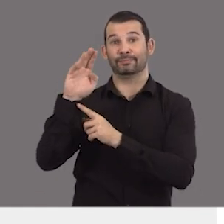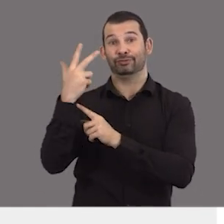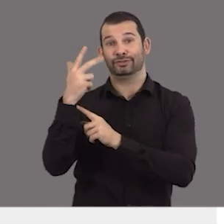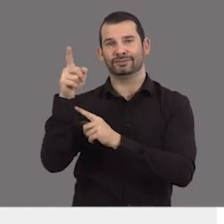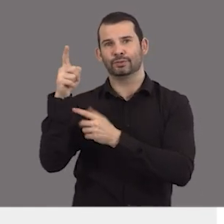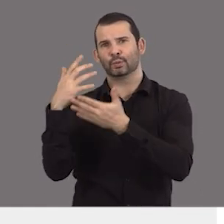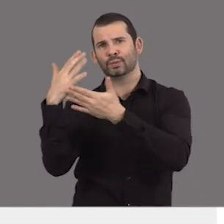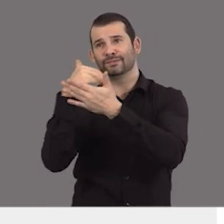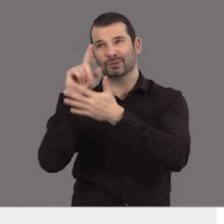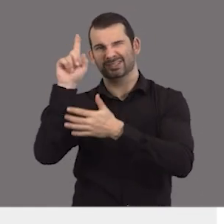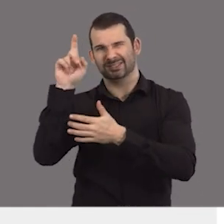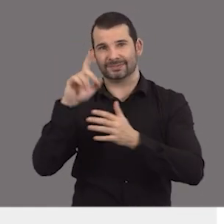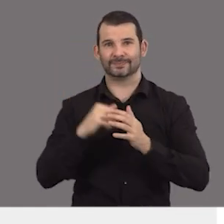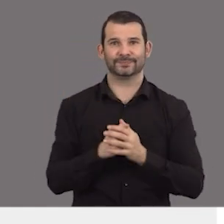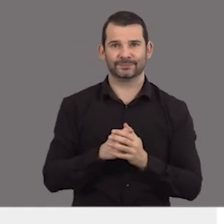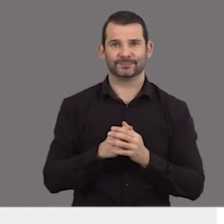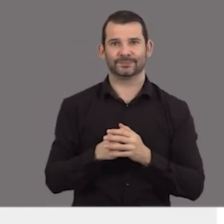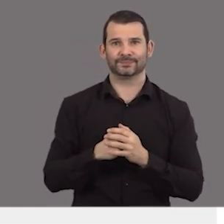3, Review.